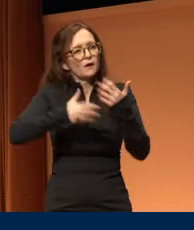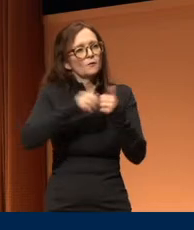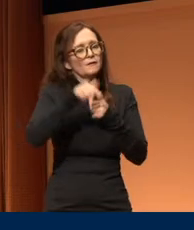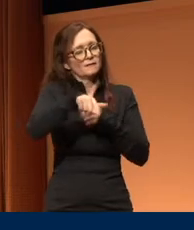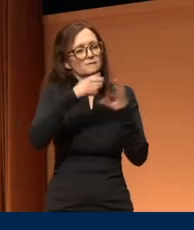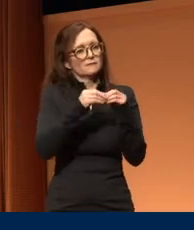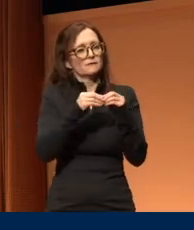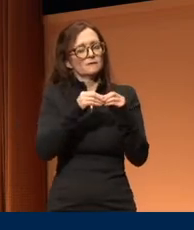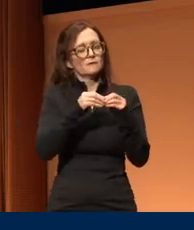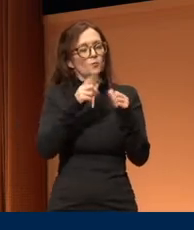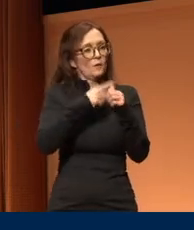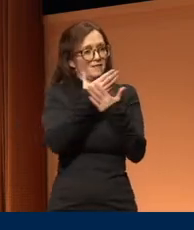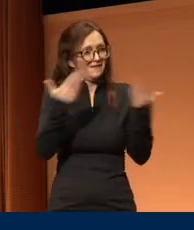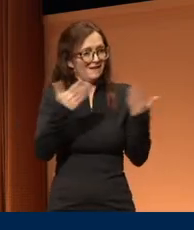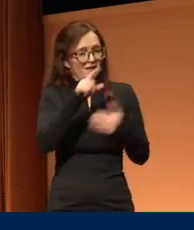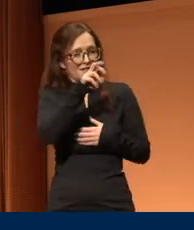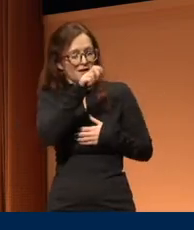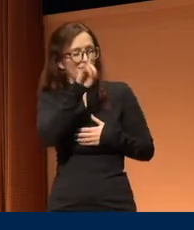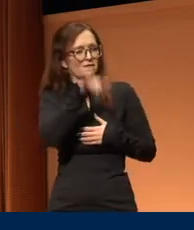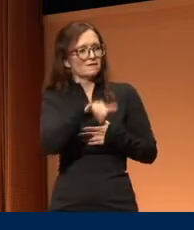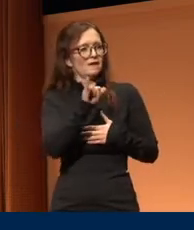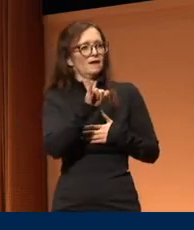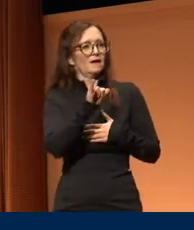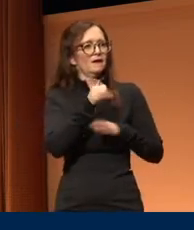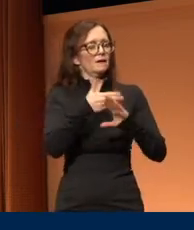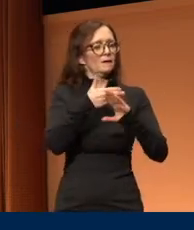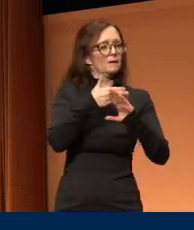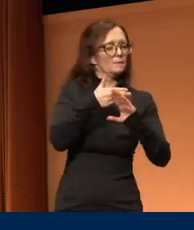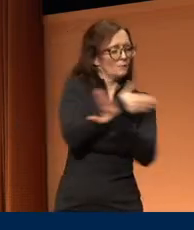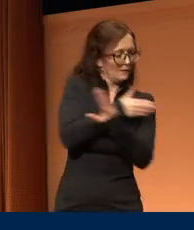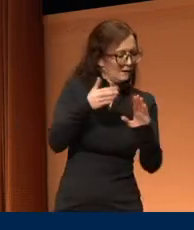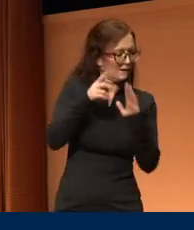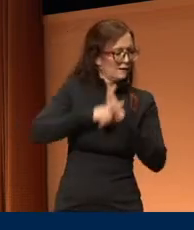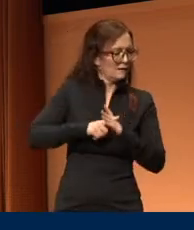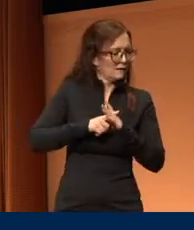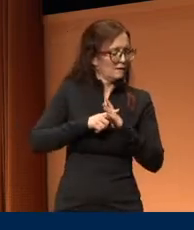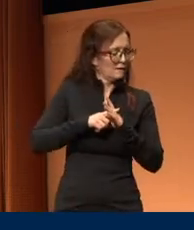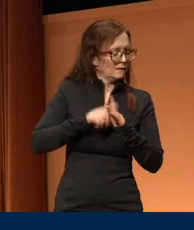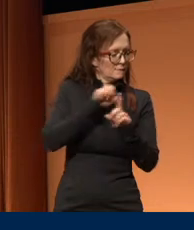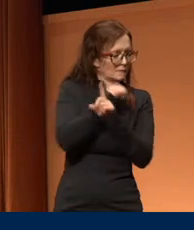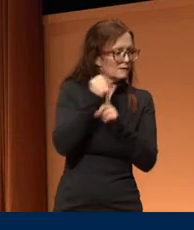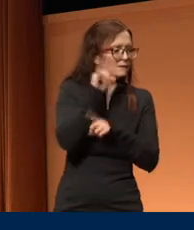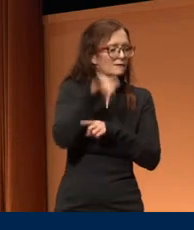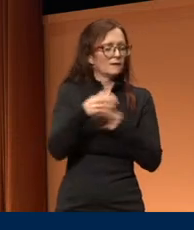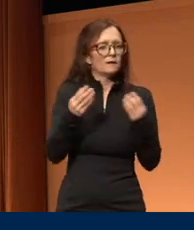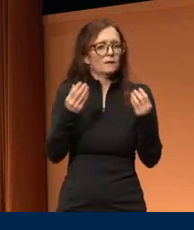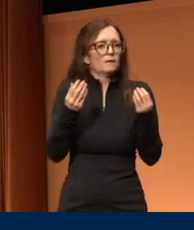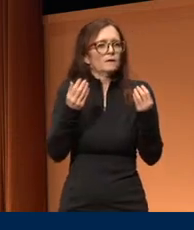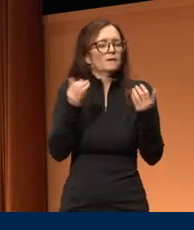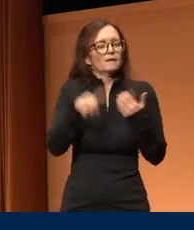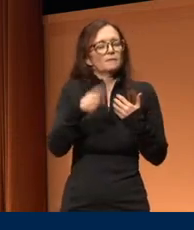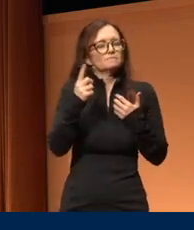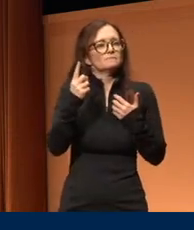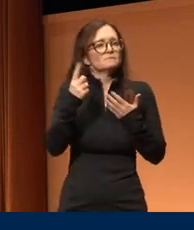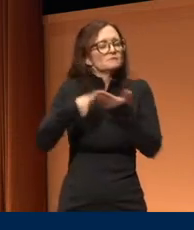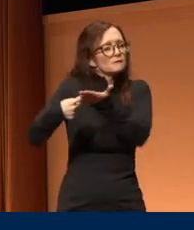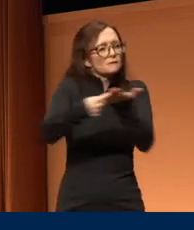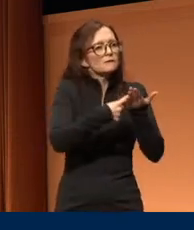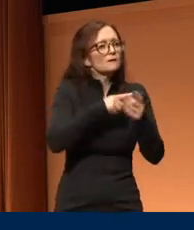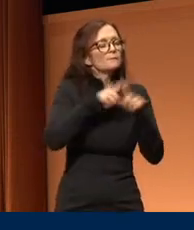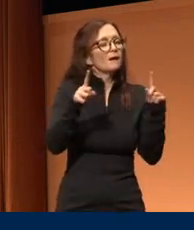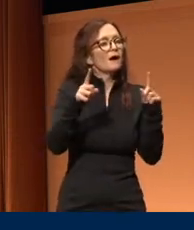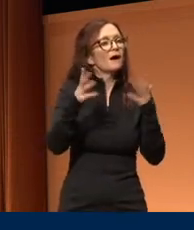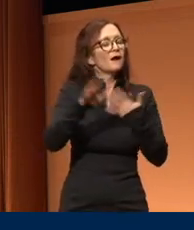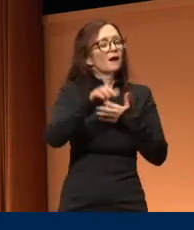love appeared to play the role of precondition or enabler of the epistemic properties of deliberation. But